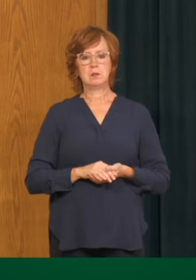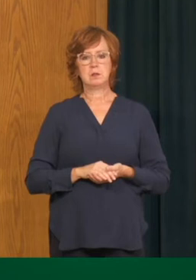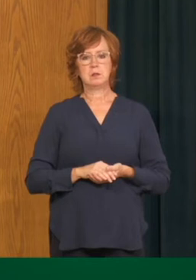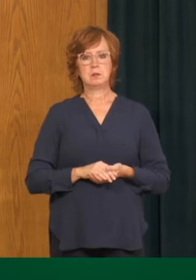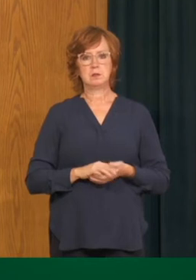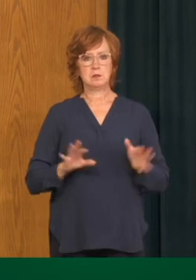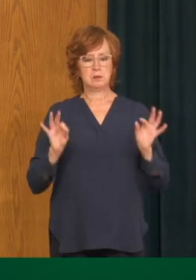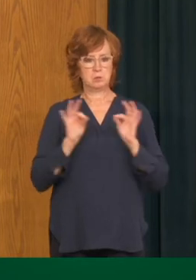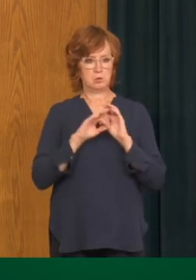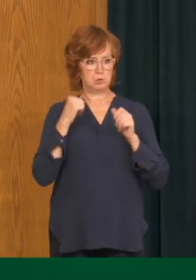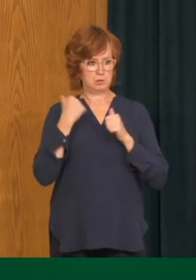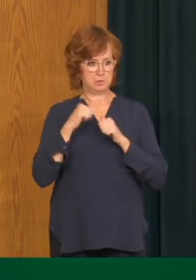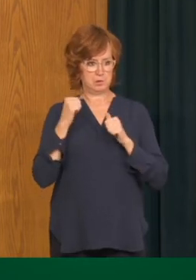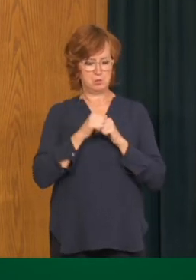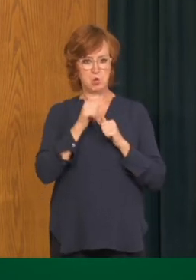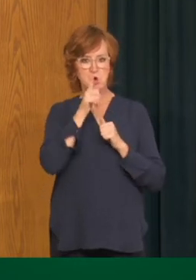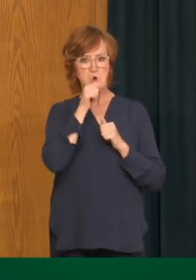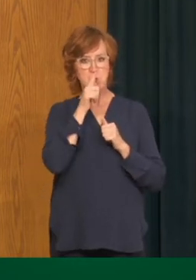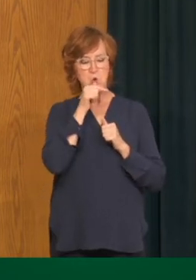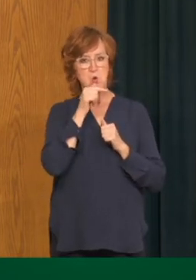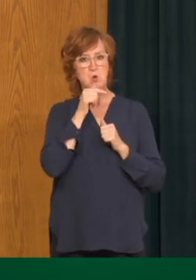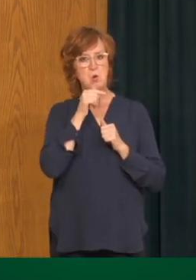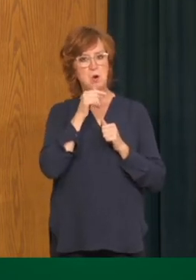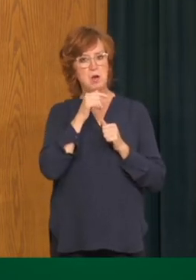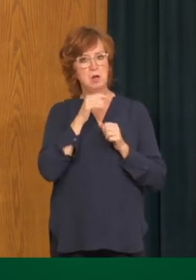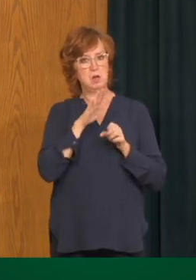and and of course